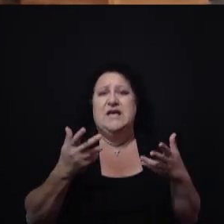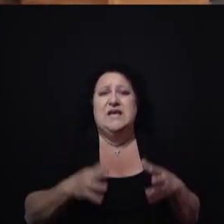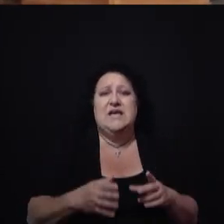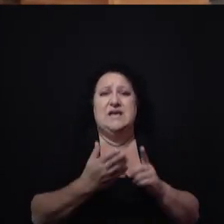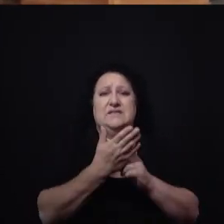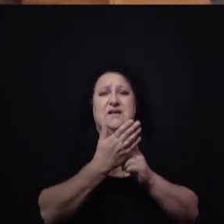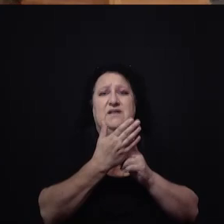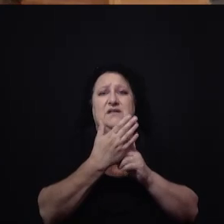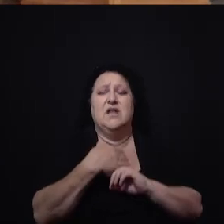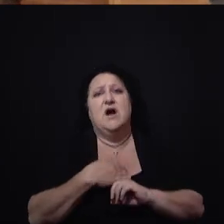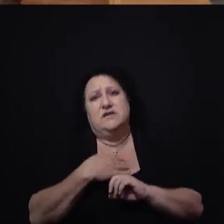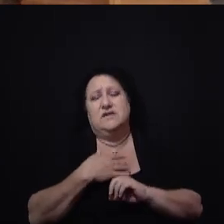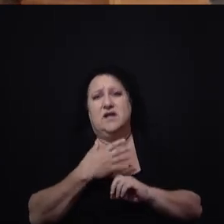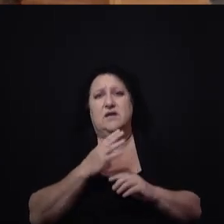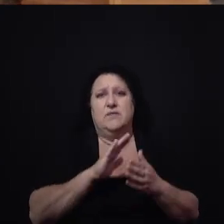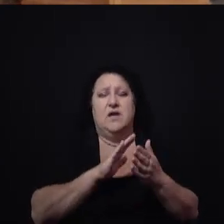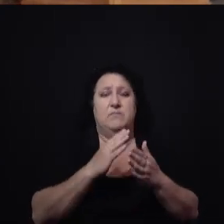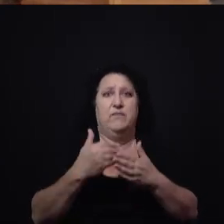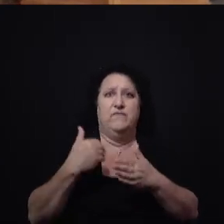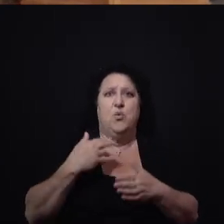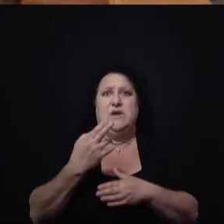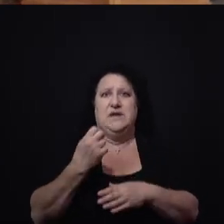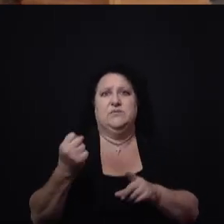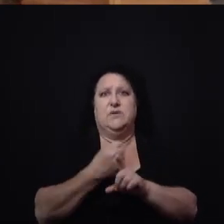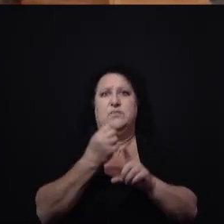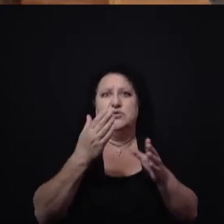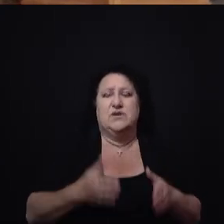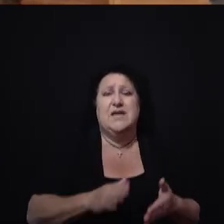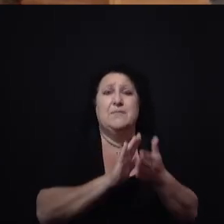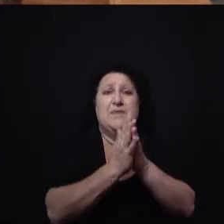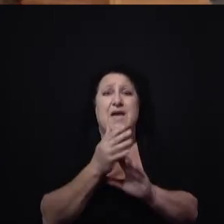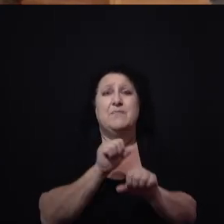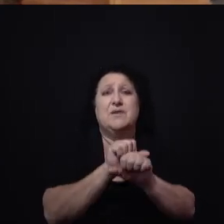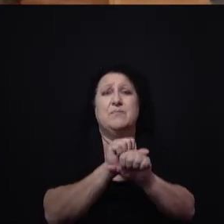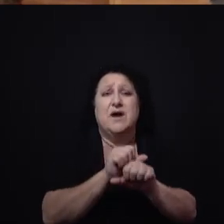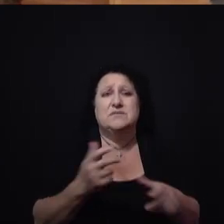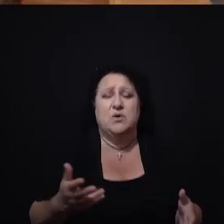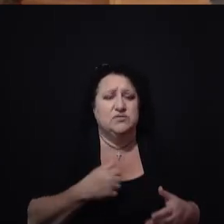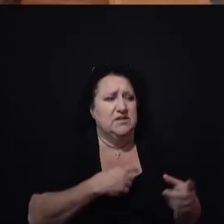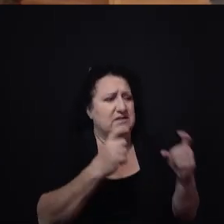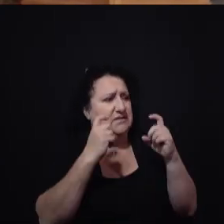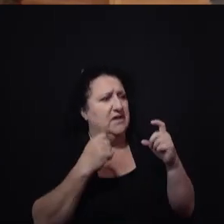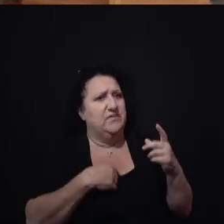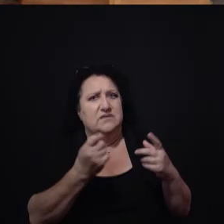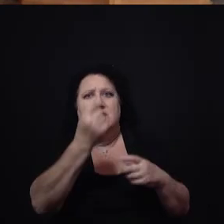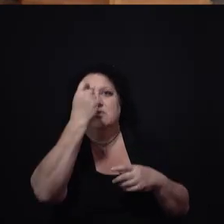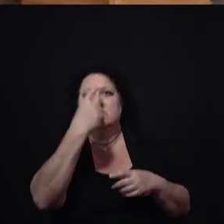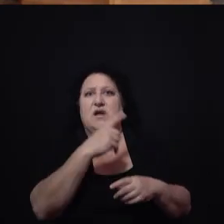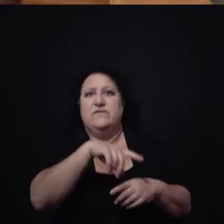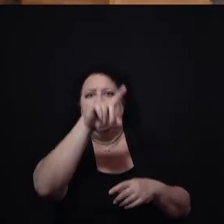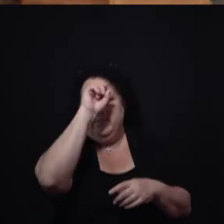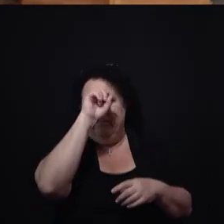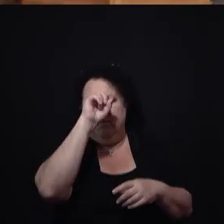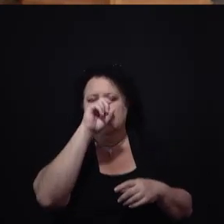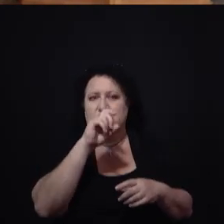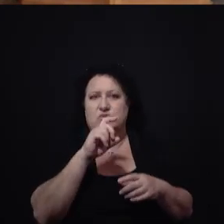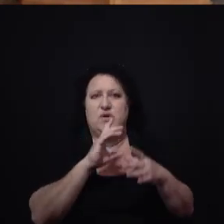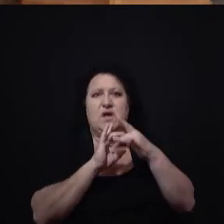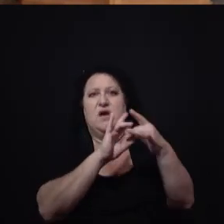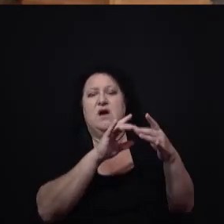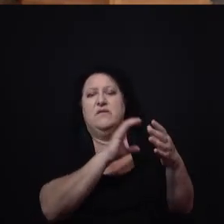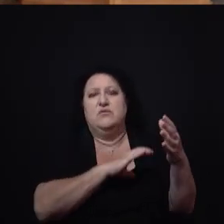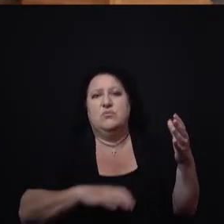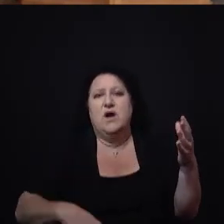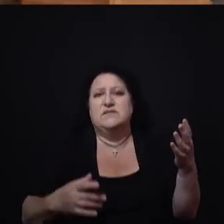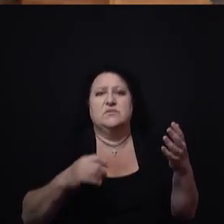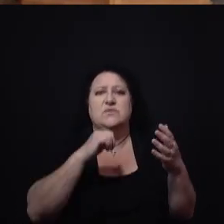who became the apostle. And so now this gift has been given to him, this understanding of the mystery of Christ, how it had been not made